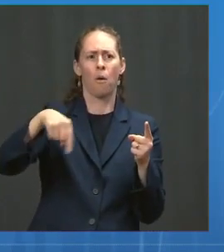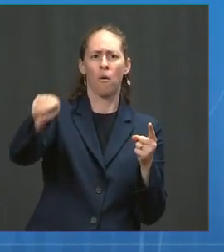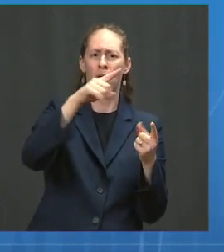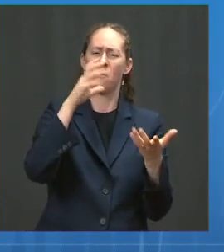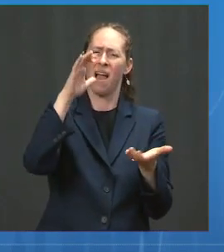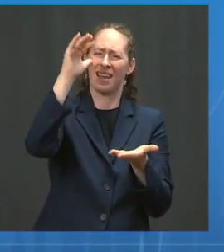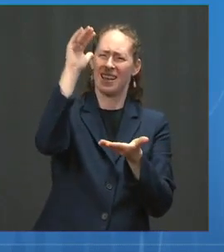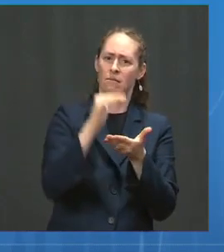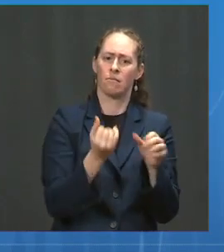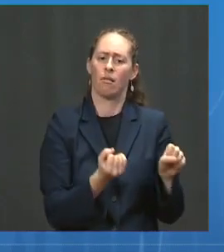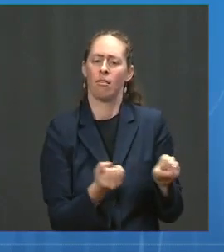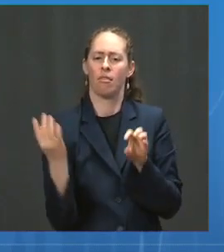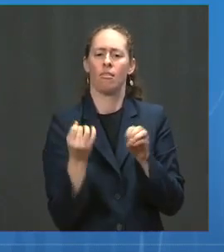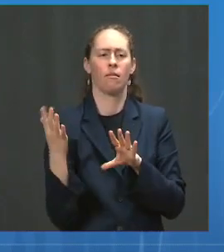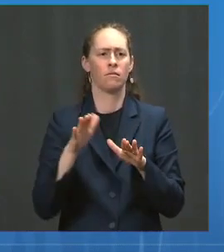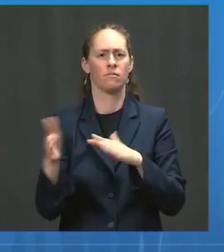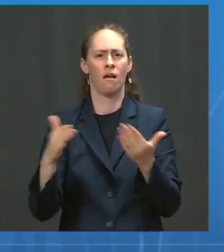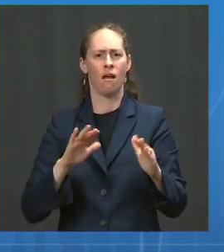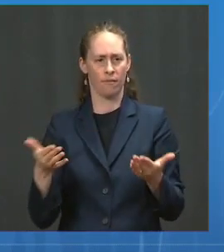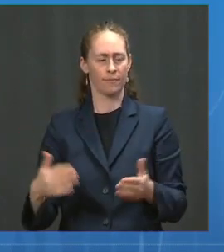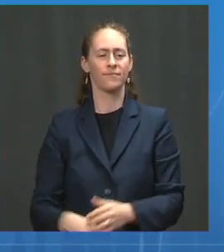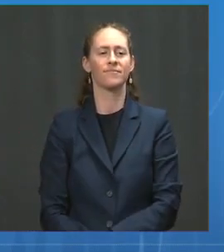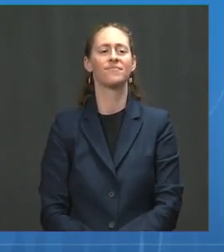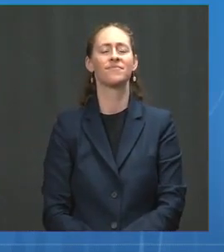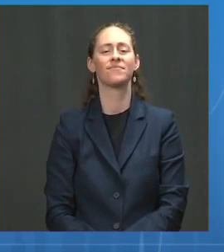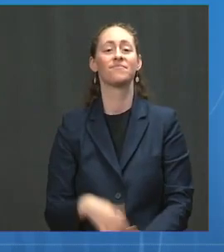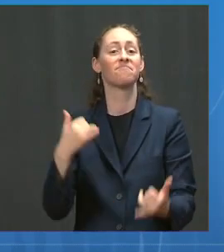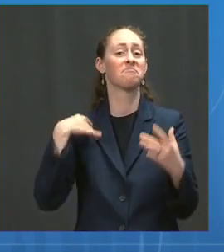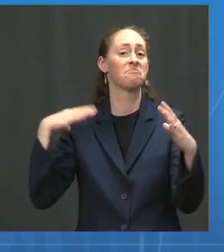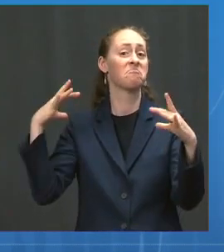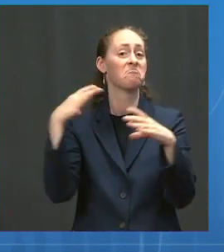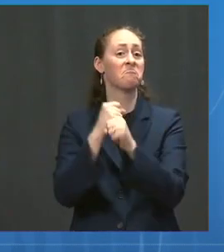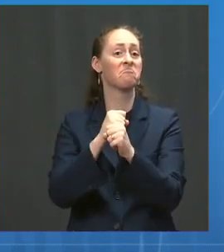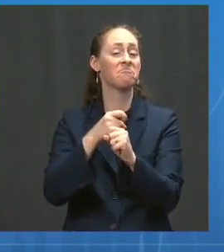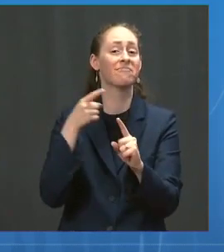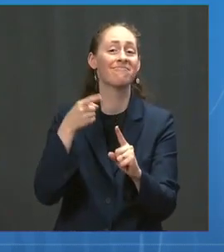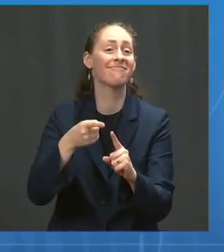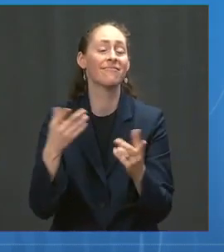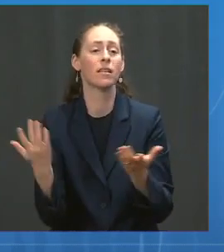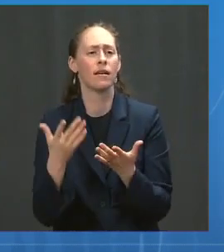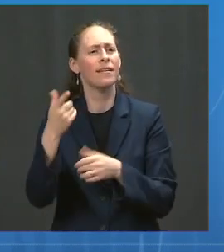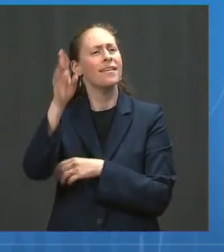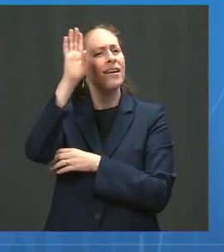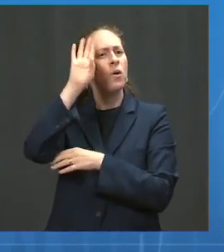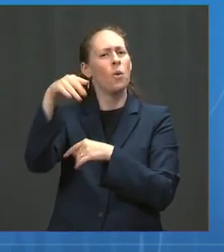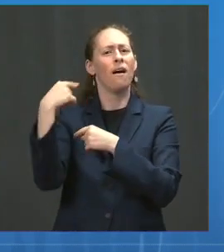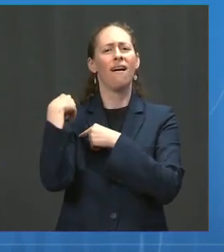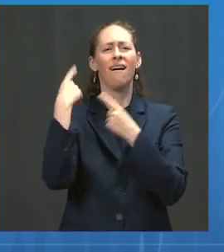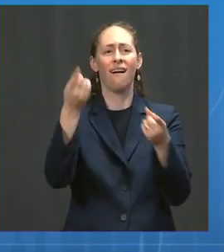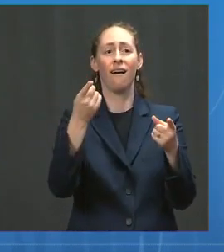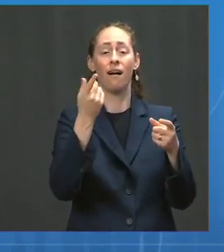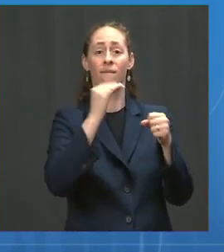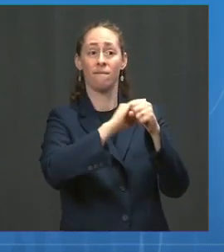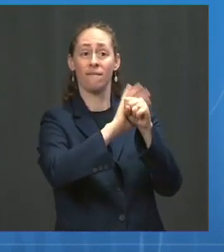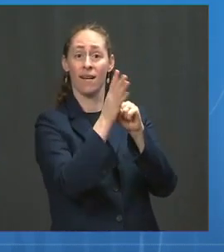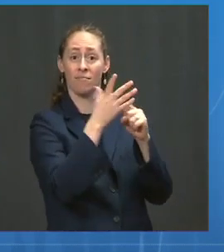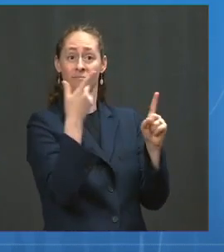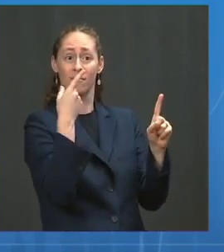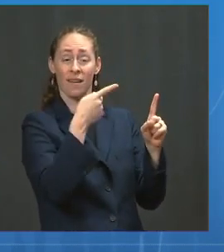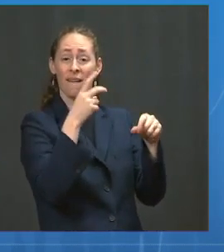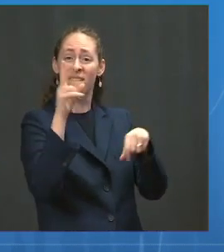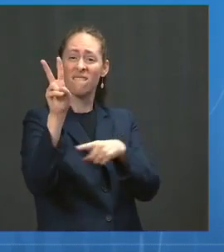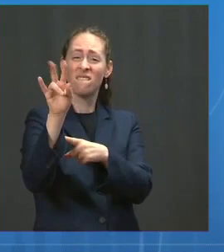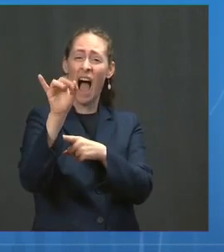Let me close with this. From the beginning, we have known that this virus is unpredictable. And we have